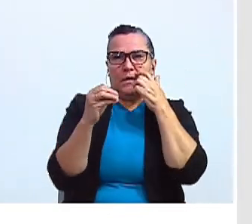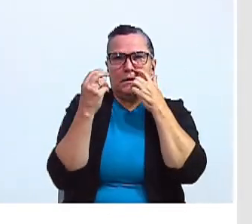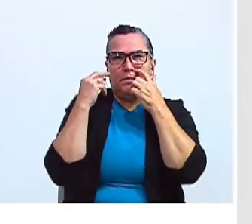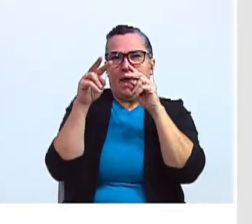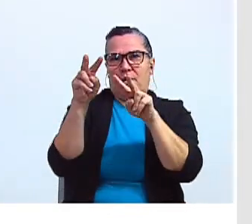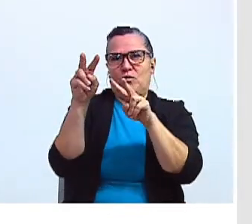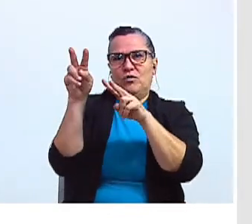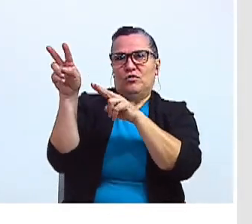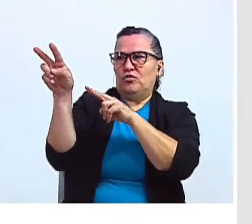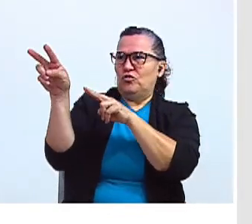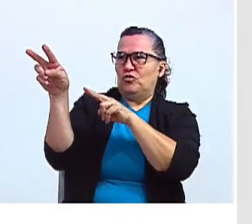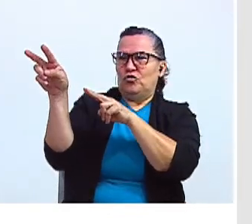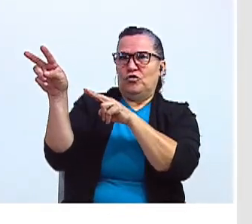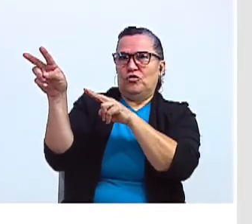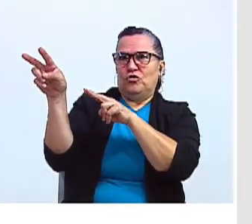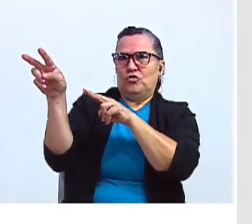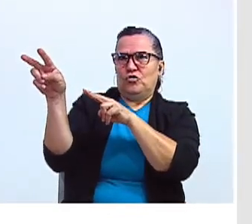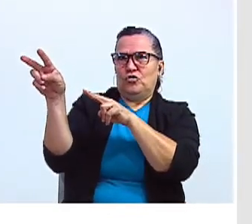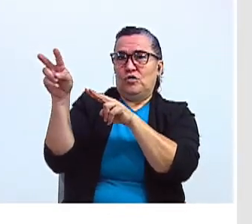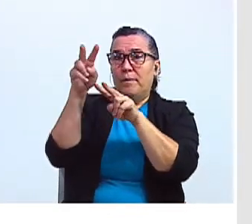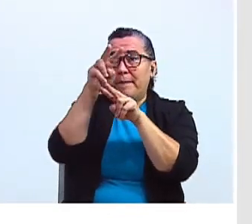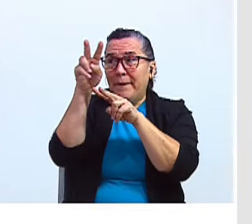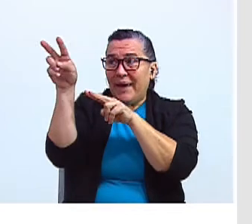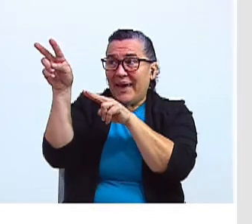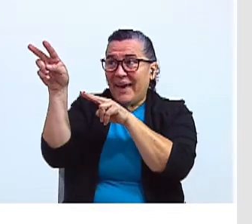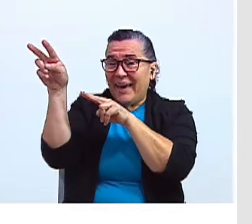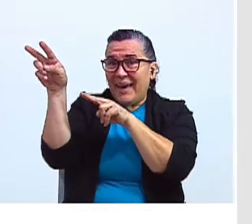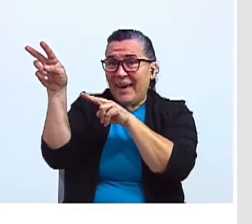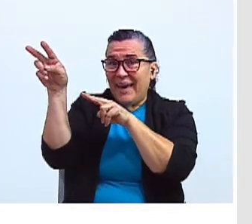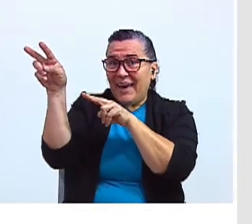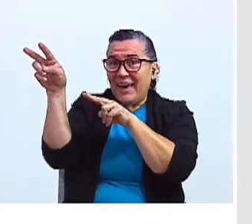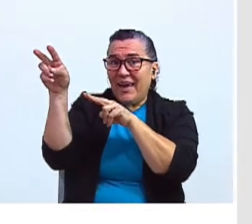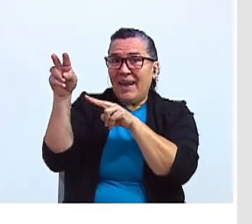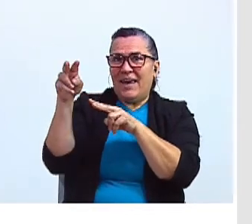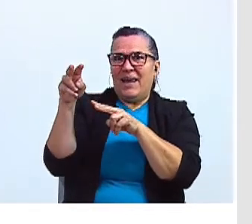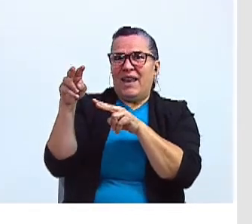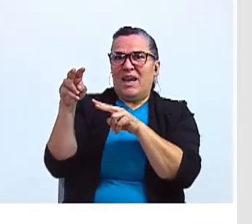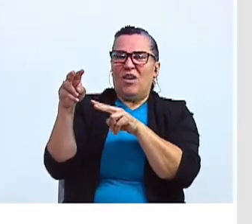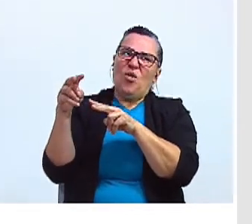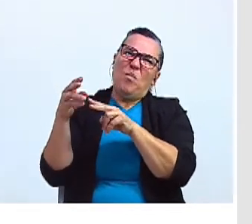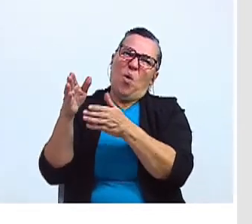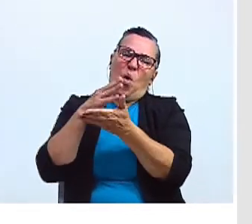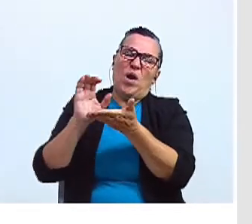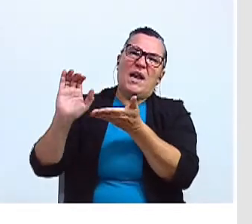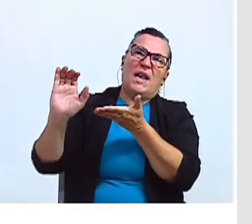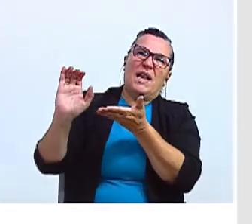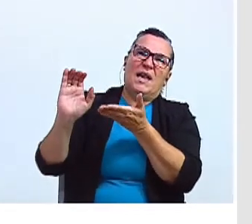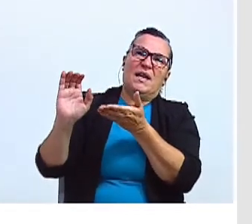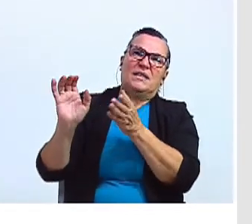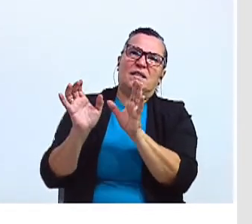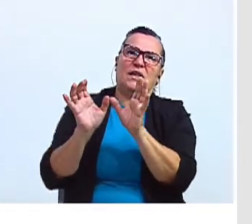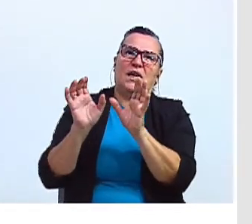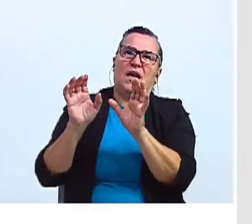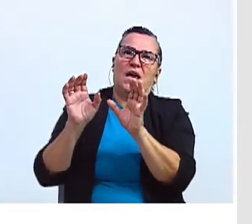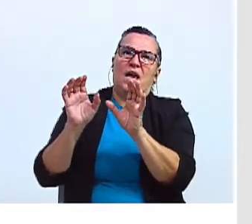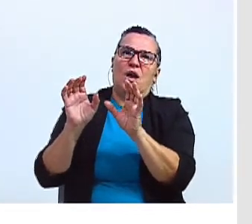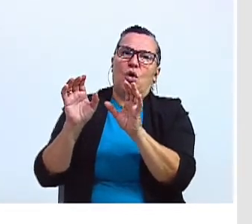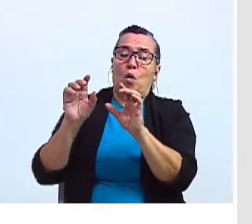statements. There you have, cliques are exclusive groups.